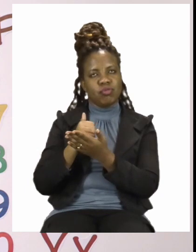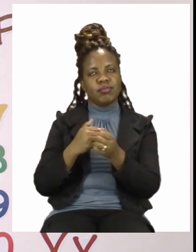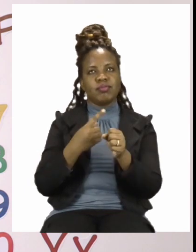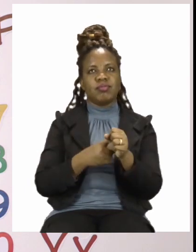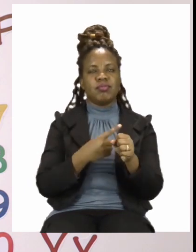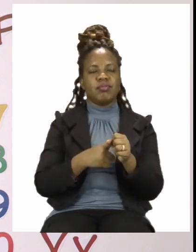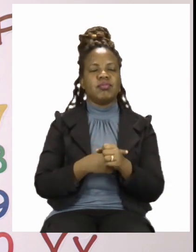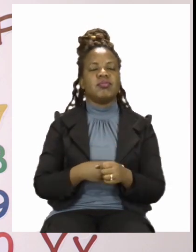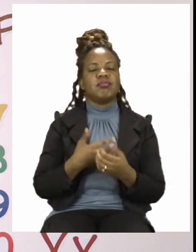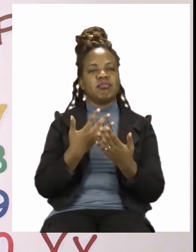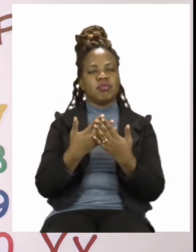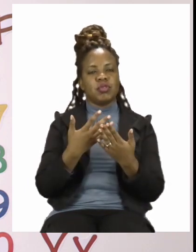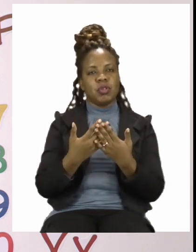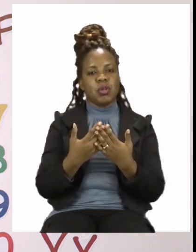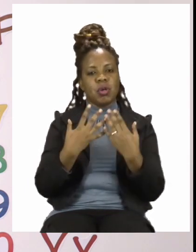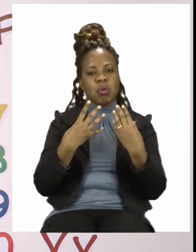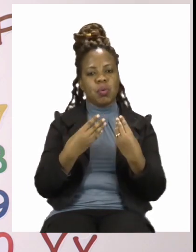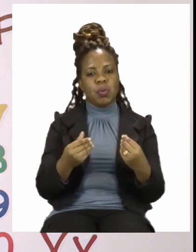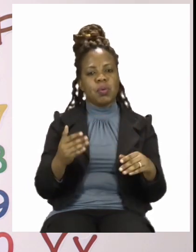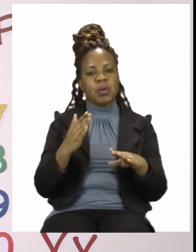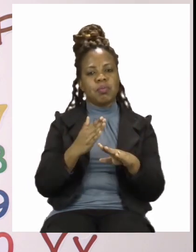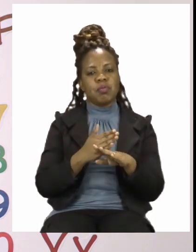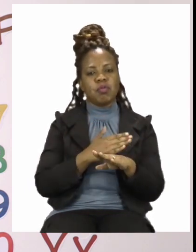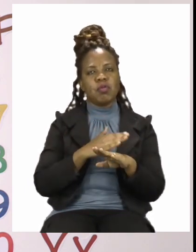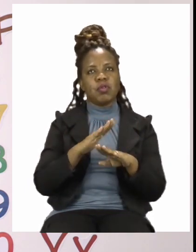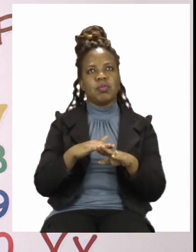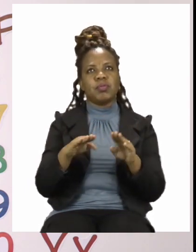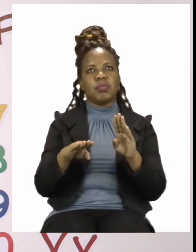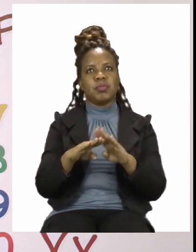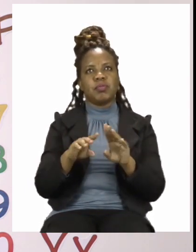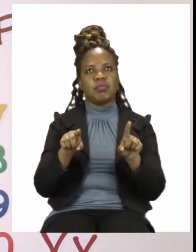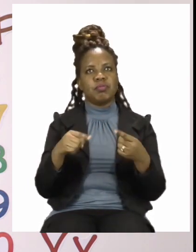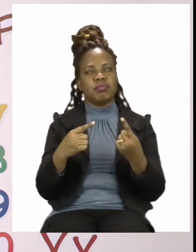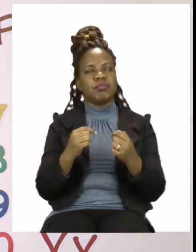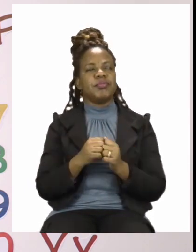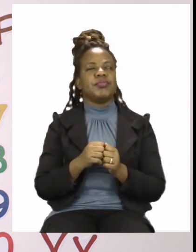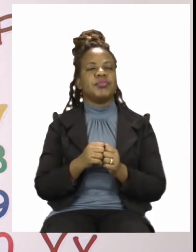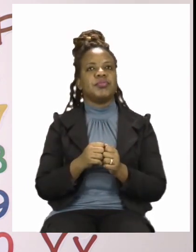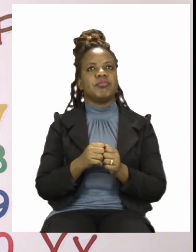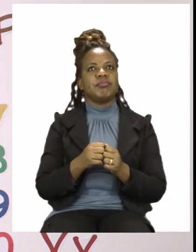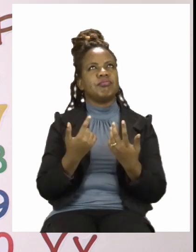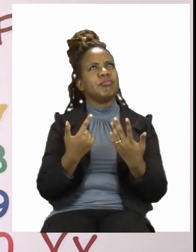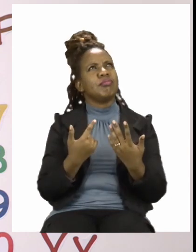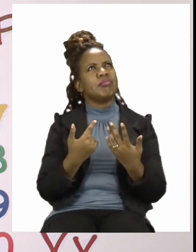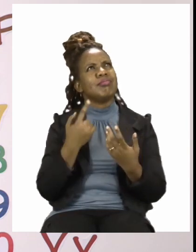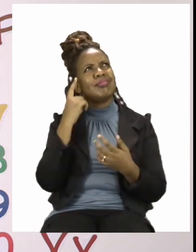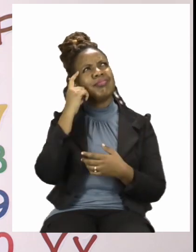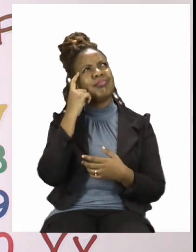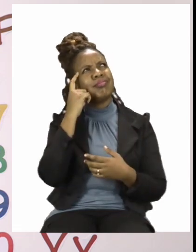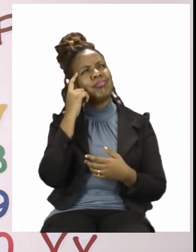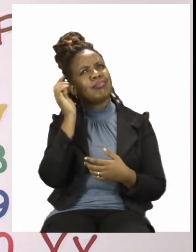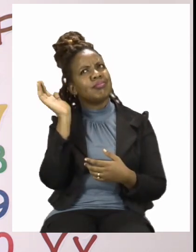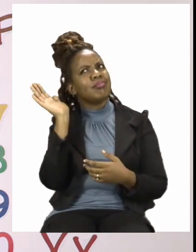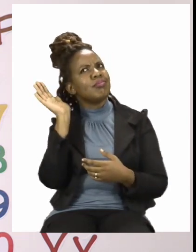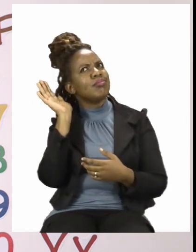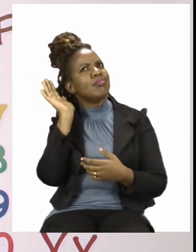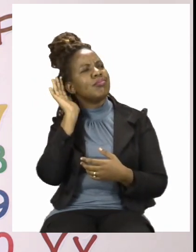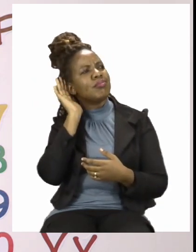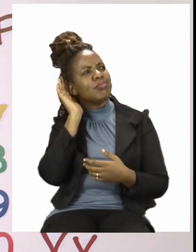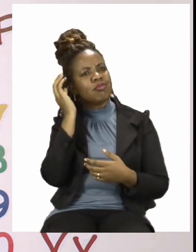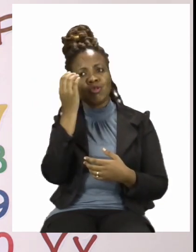are dry before you touch anything else. I thought I heard Zoshi come in, but I can't see